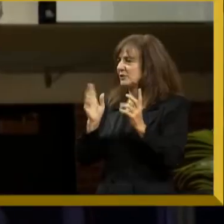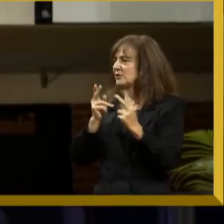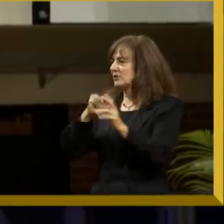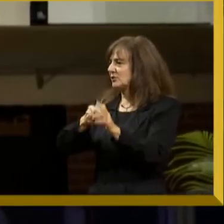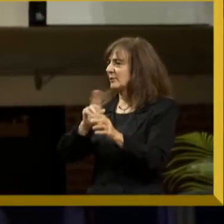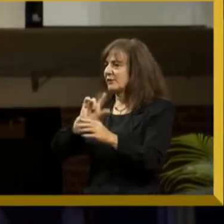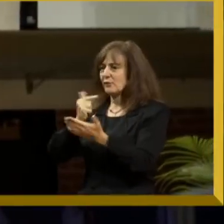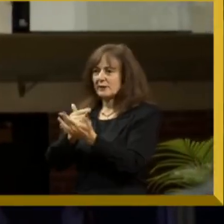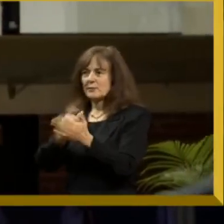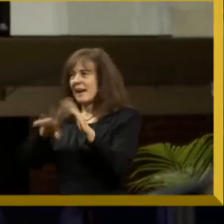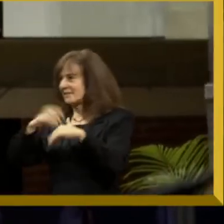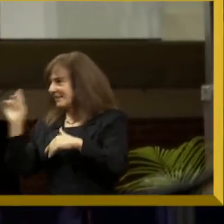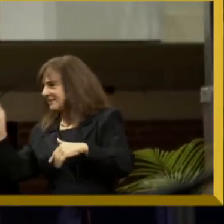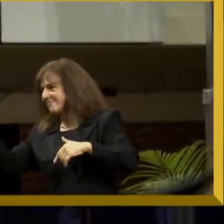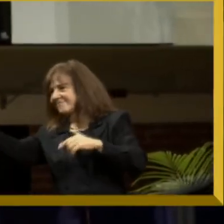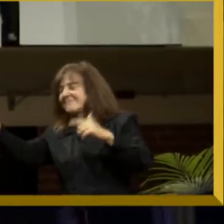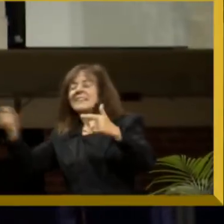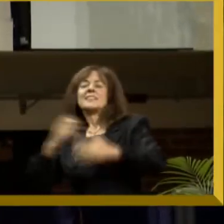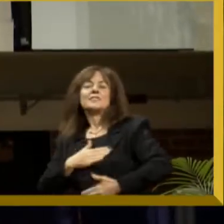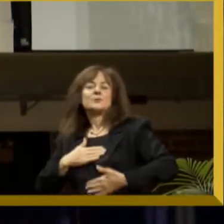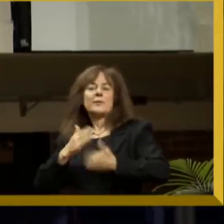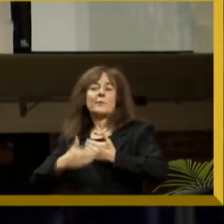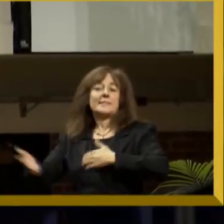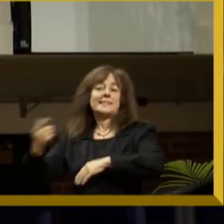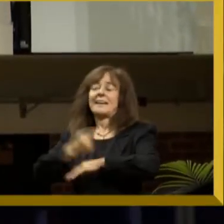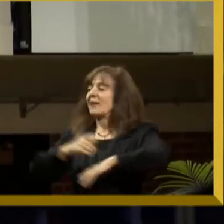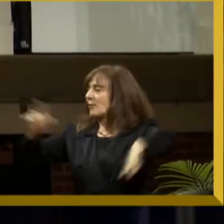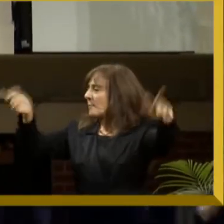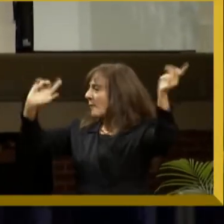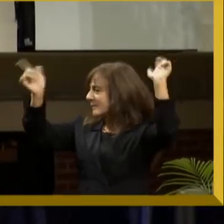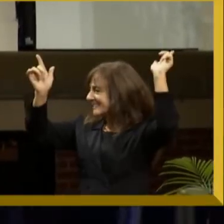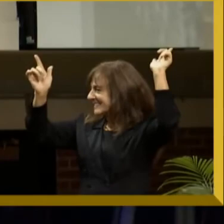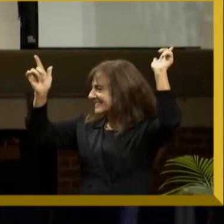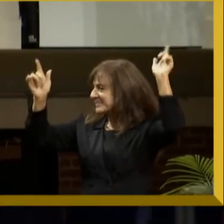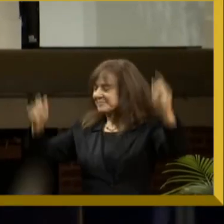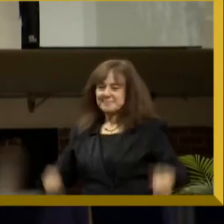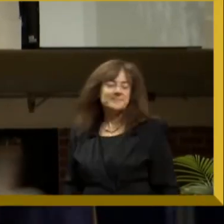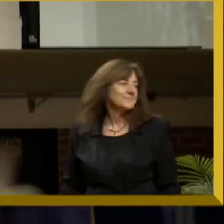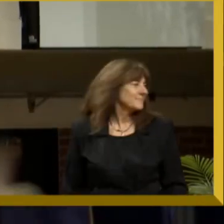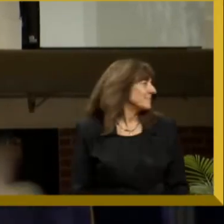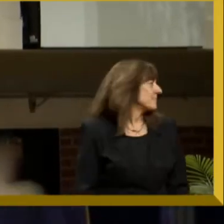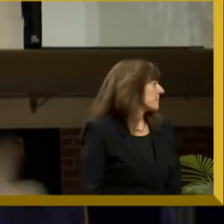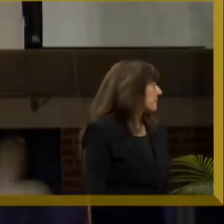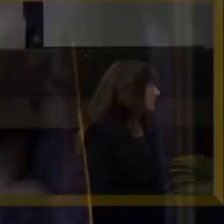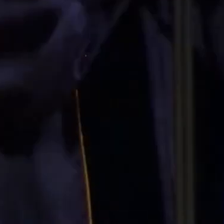you to join your graduates outside. Enjoy the rest of your day, and go Pokes!